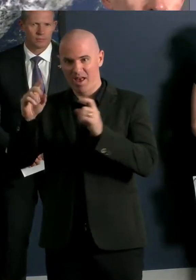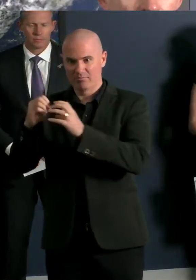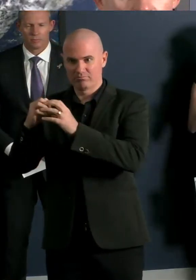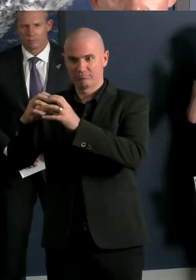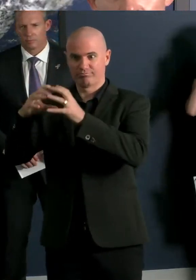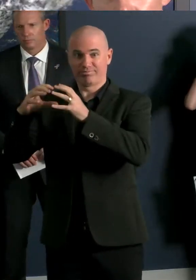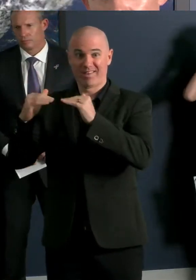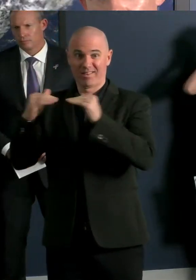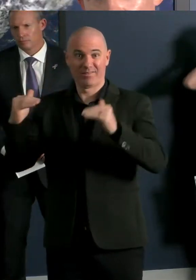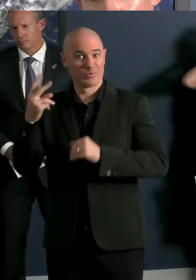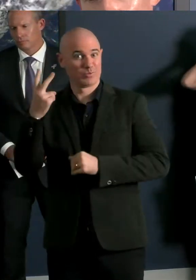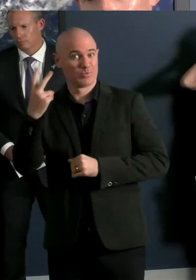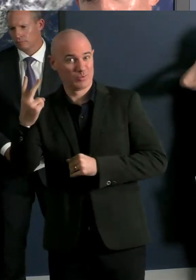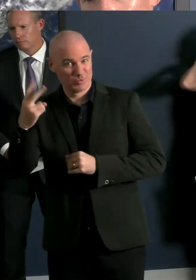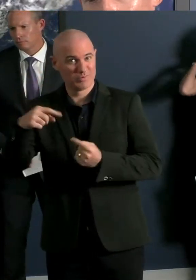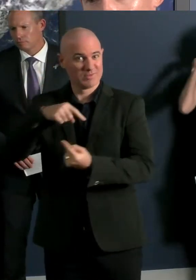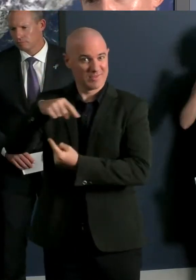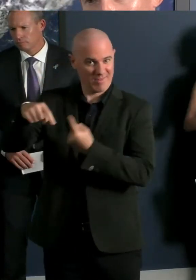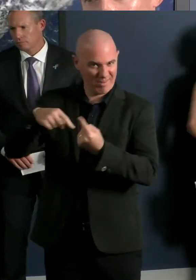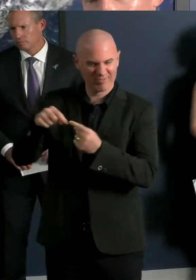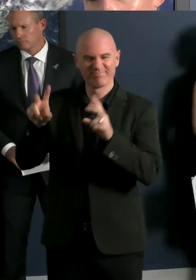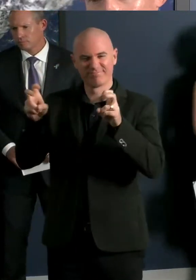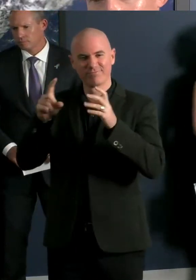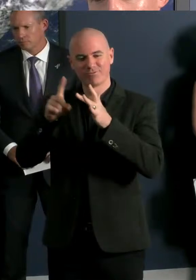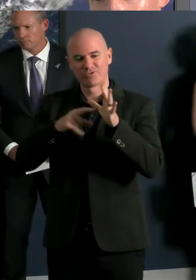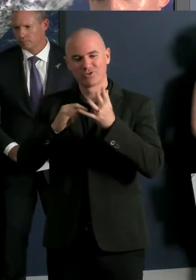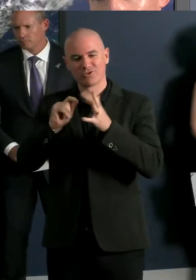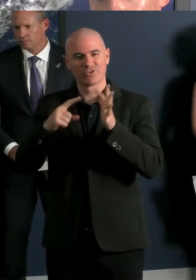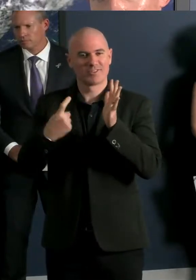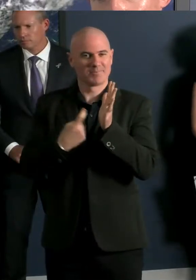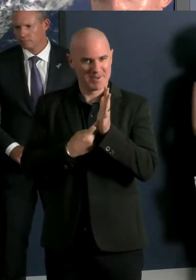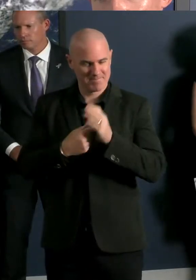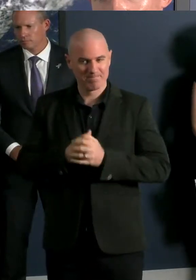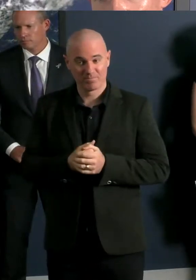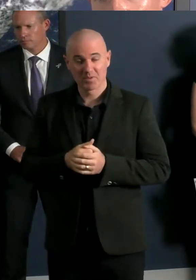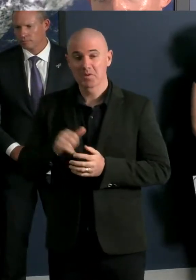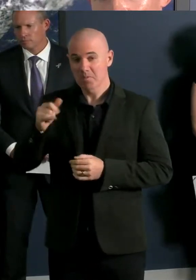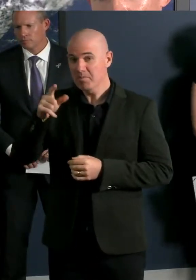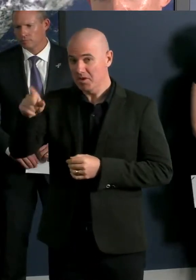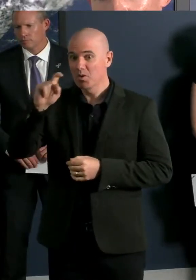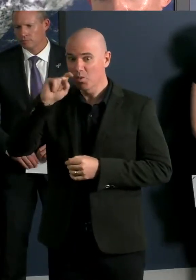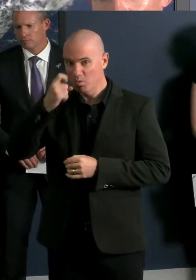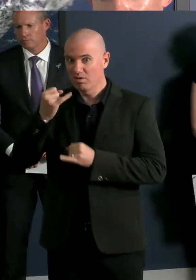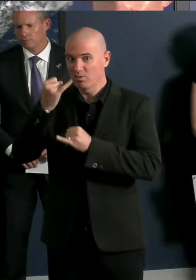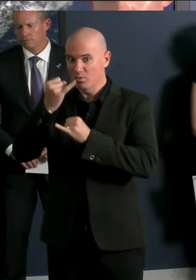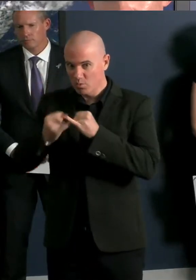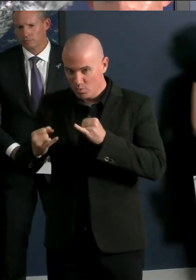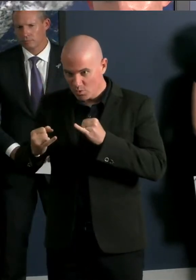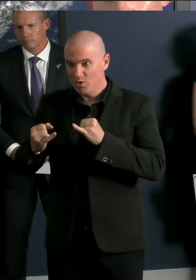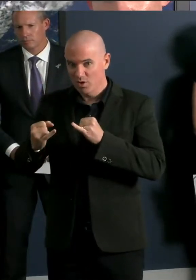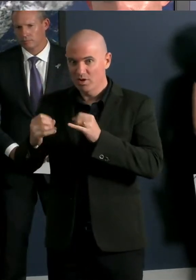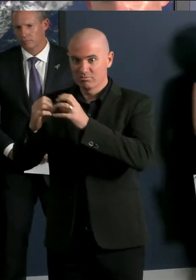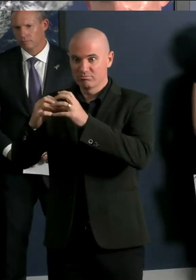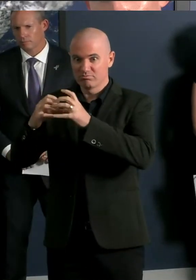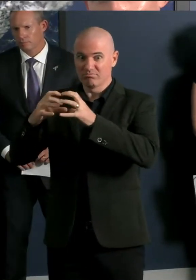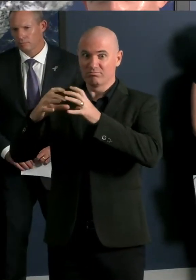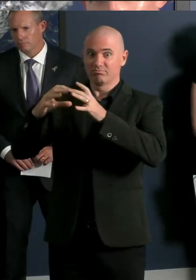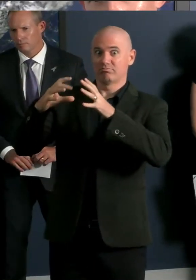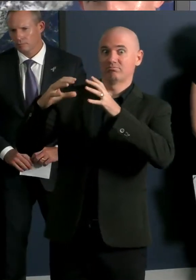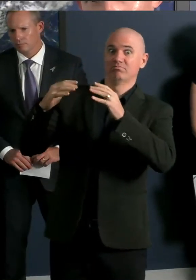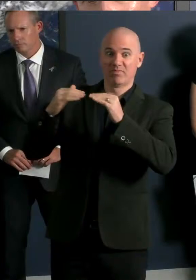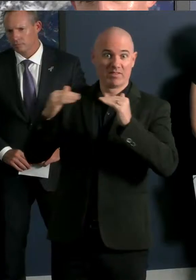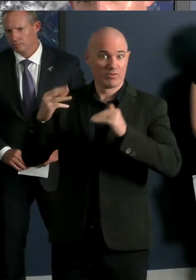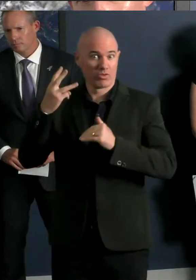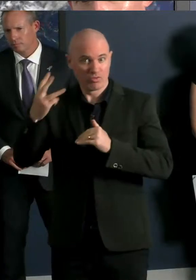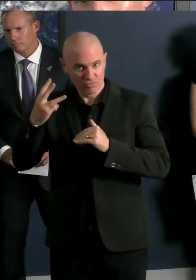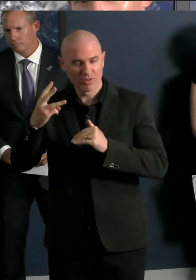system. It's possible that it will increase in intensity between now and when it makes landfall between